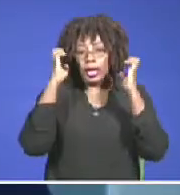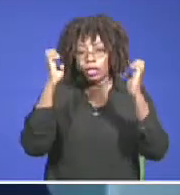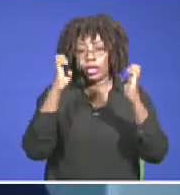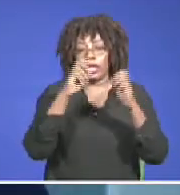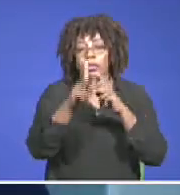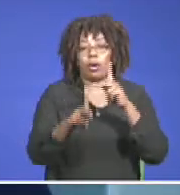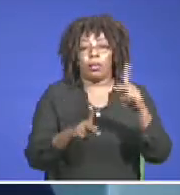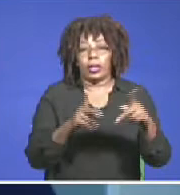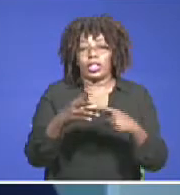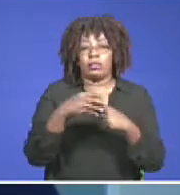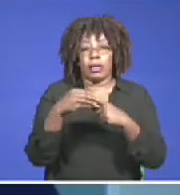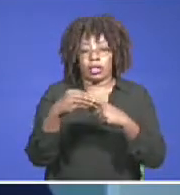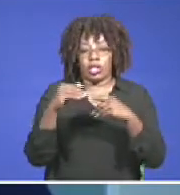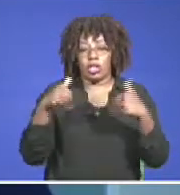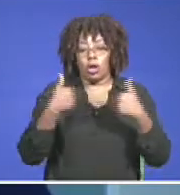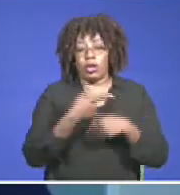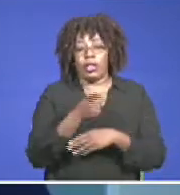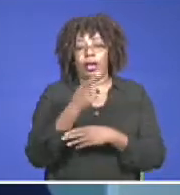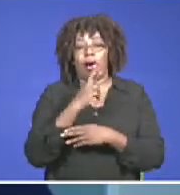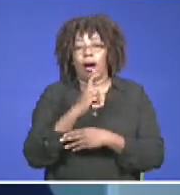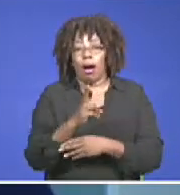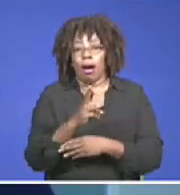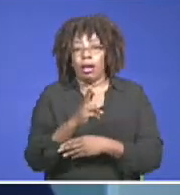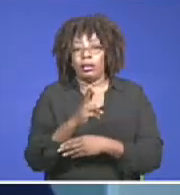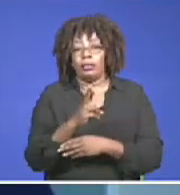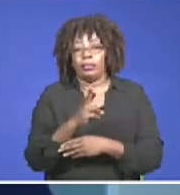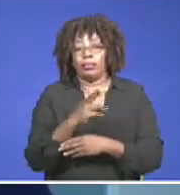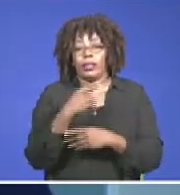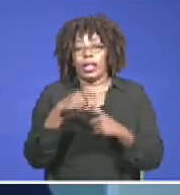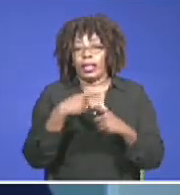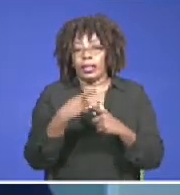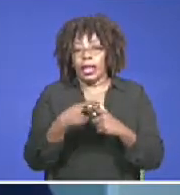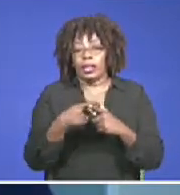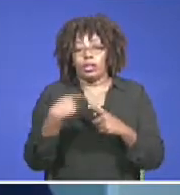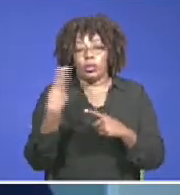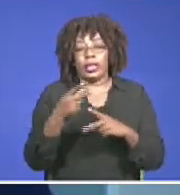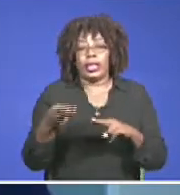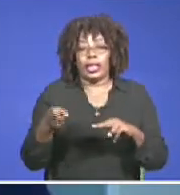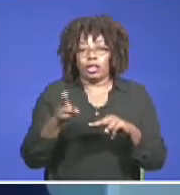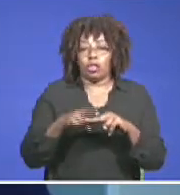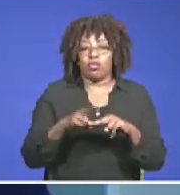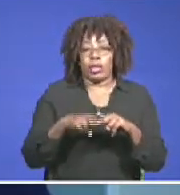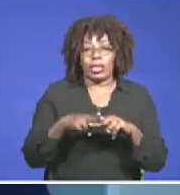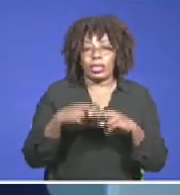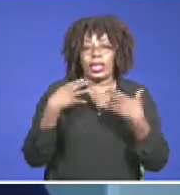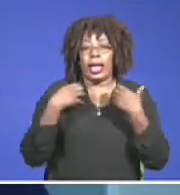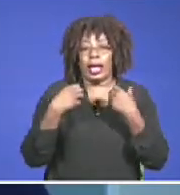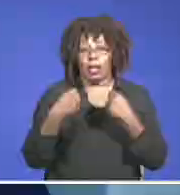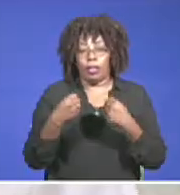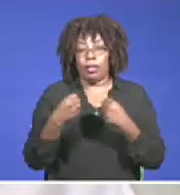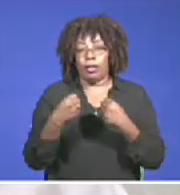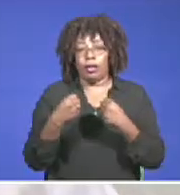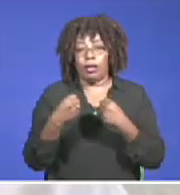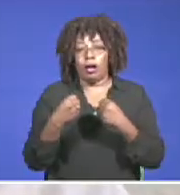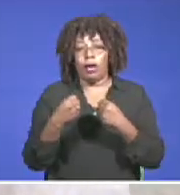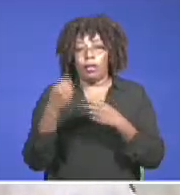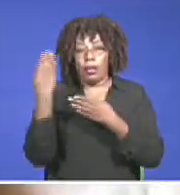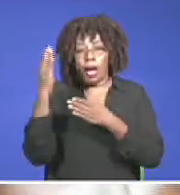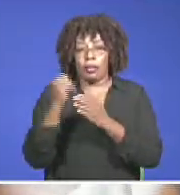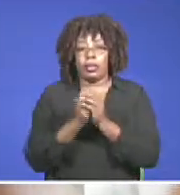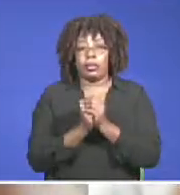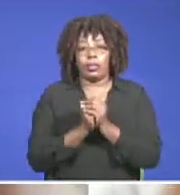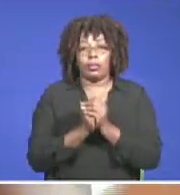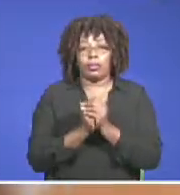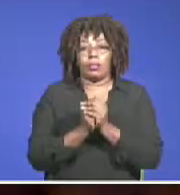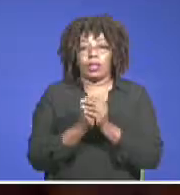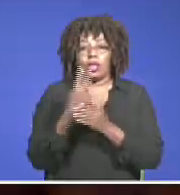population, especially the younger they are, chances are that we'll increase the oral health of the Bahamas overall. Two students shared